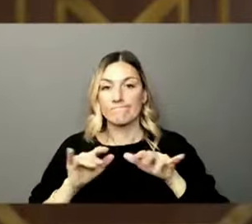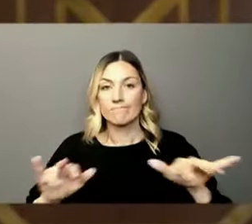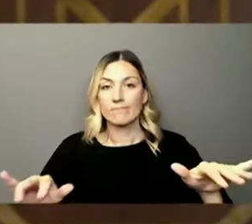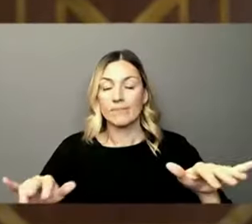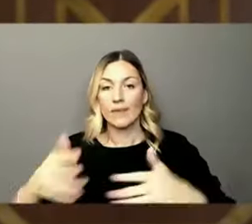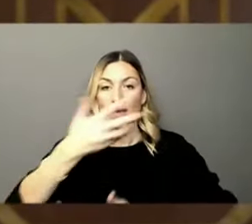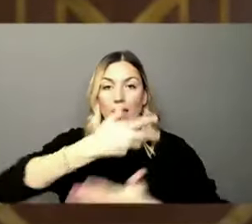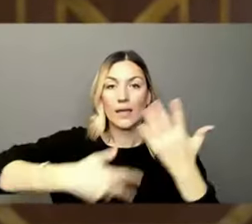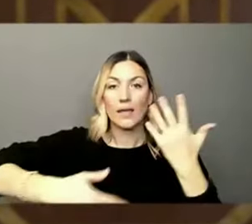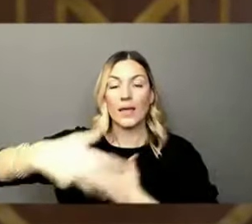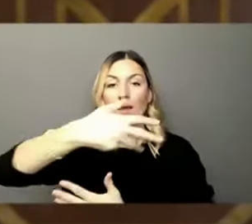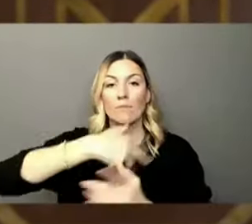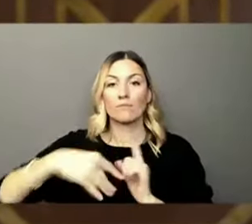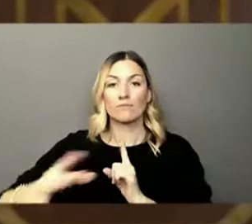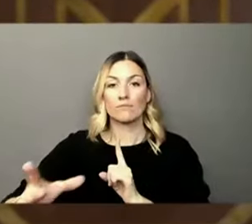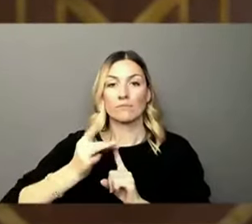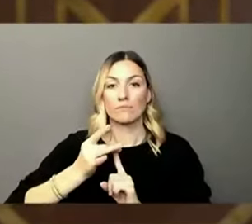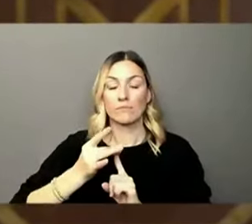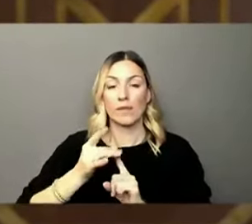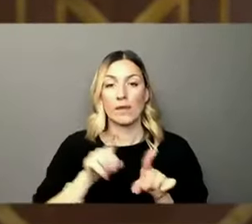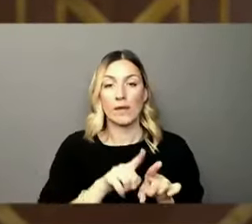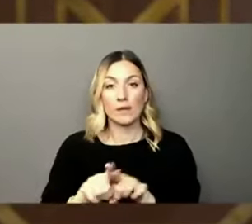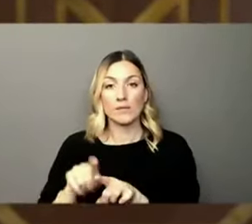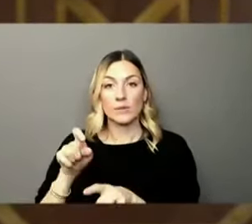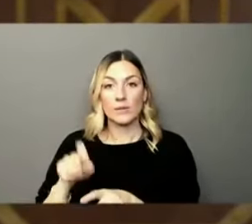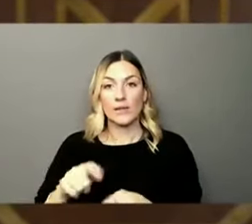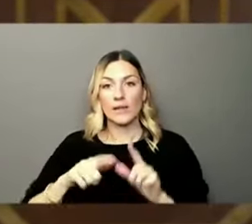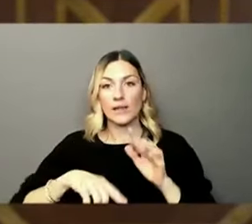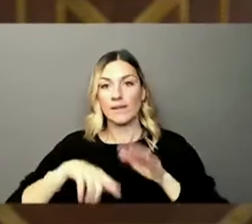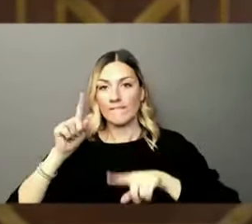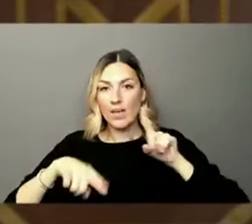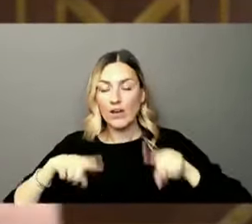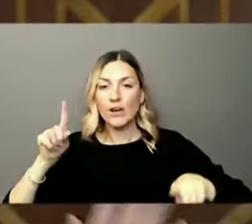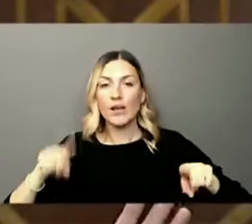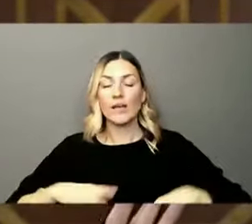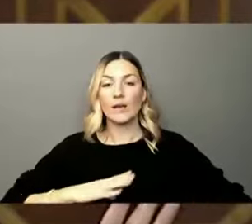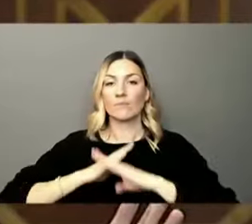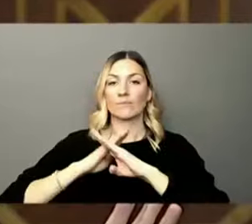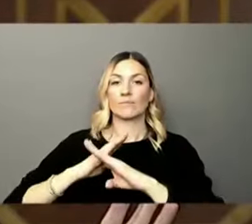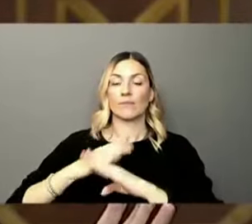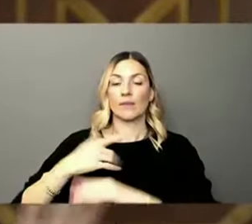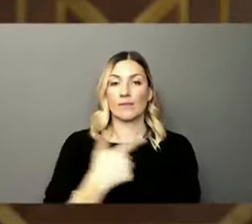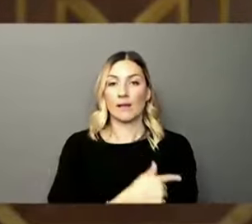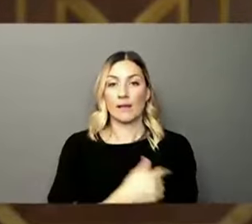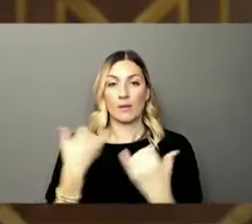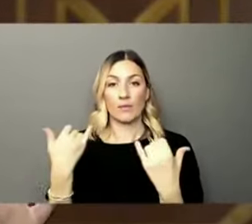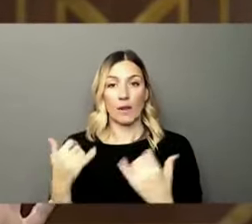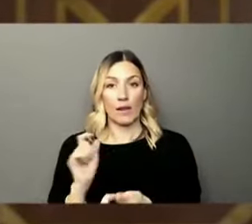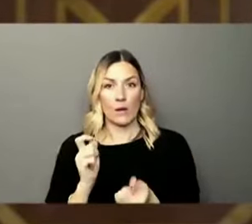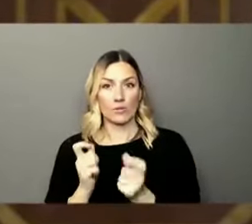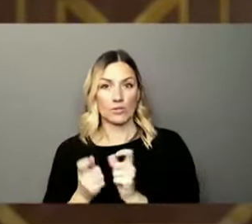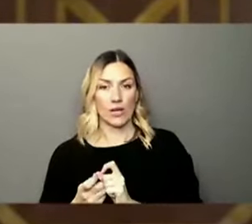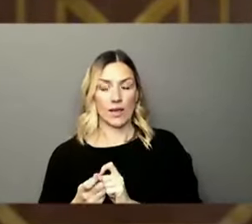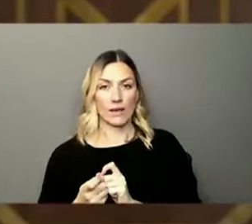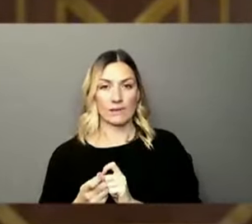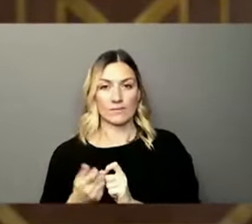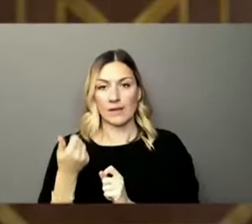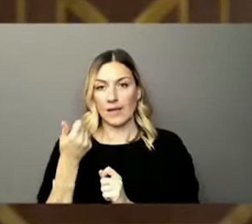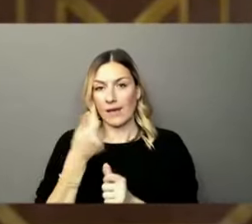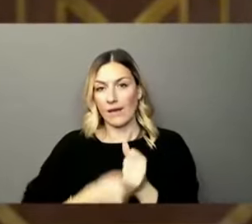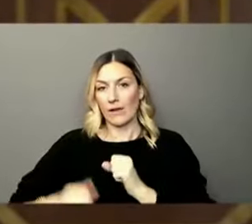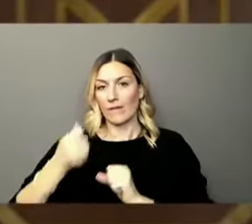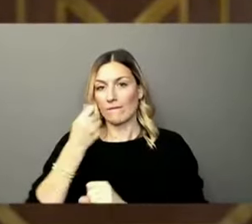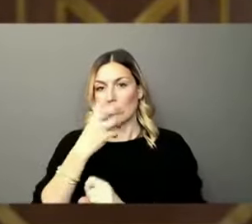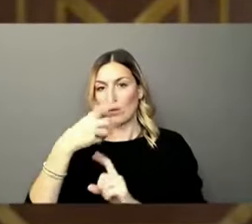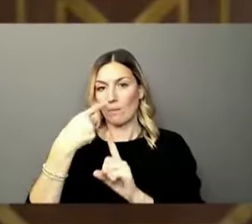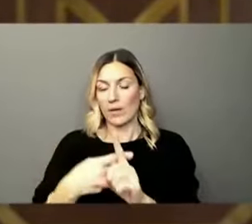We also need variant-proof vaccines. What the virus is doing is really continuing to mutate on us. You know, every few months, you're going to see a new variant. We need